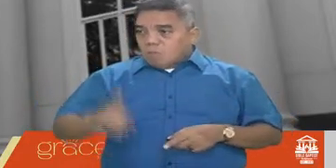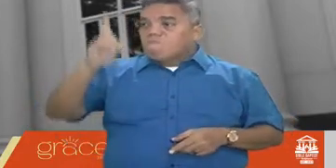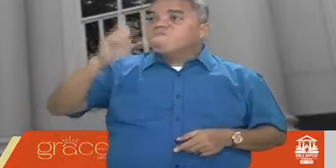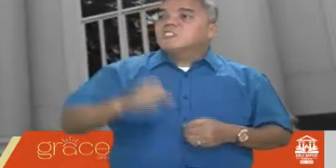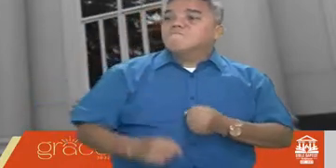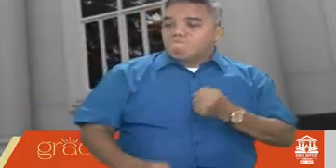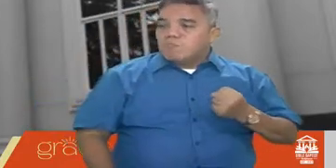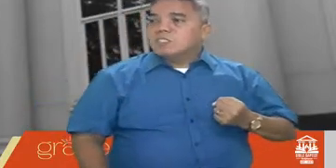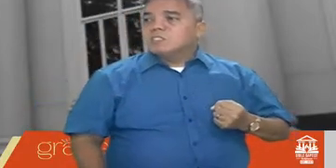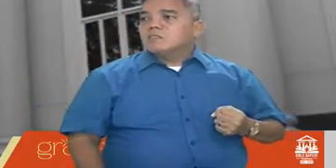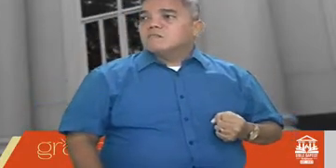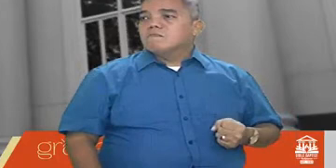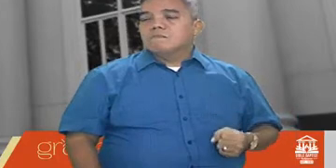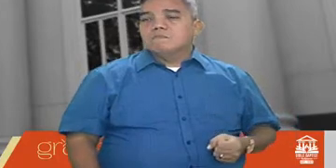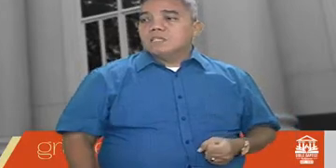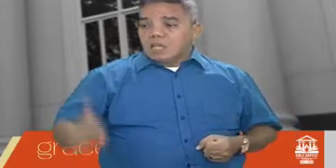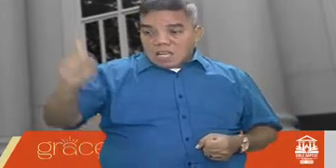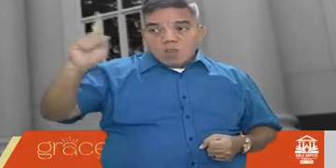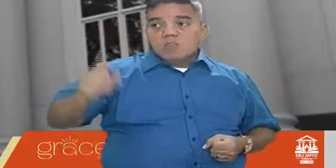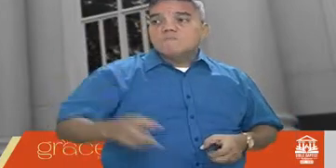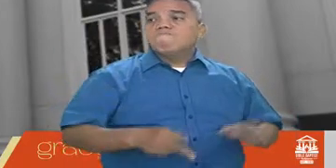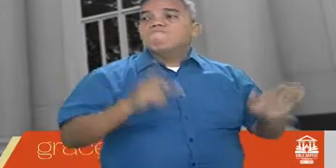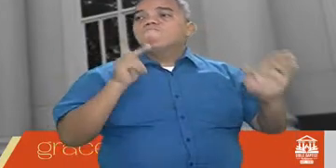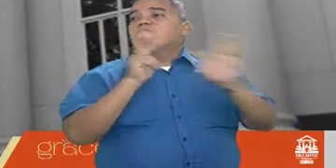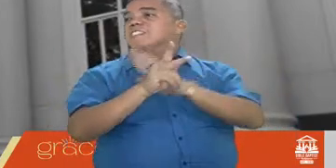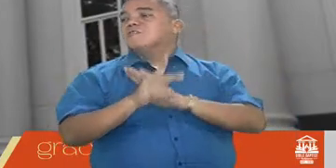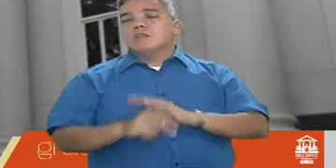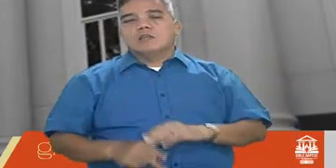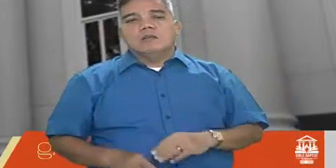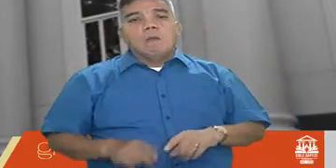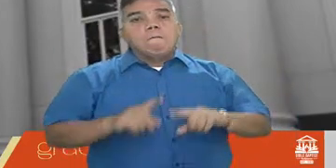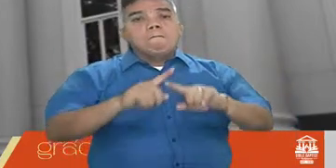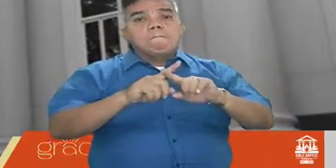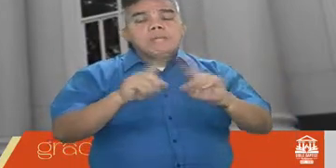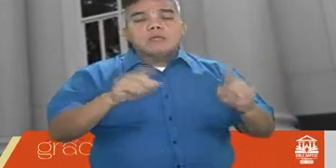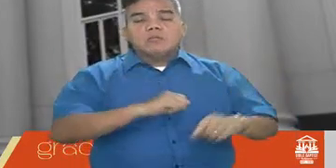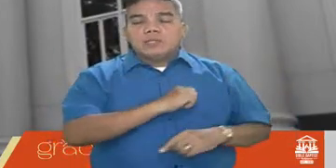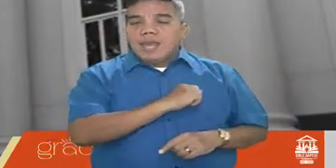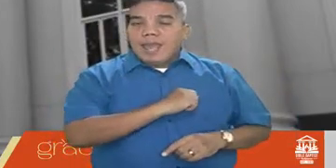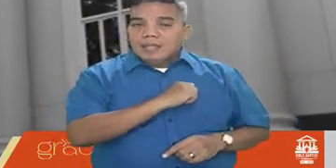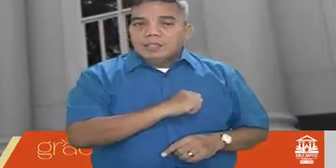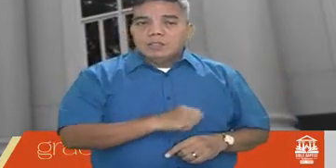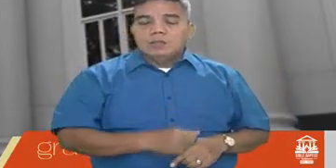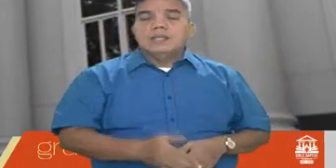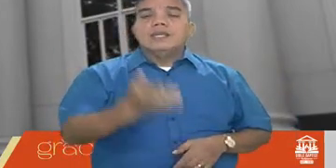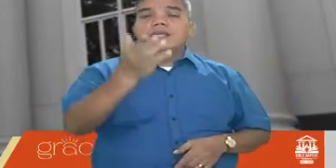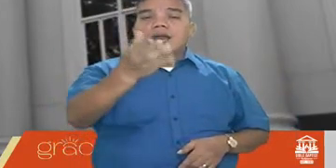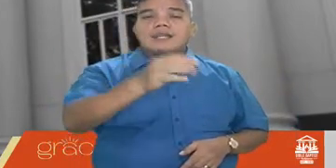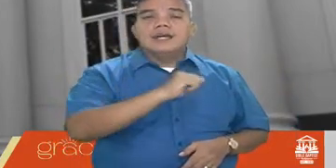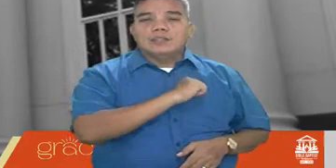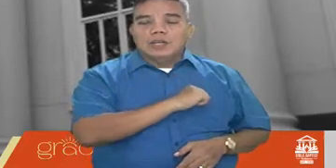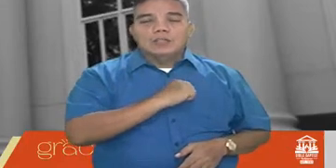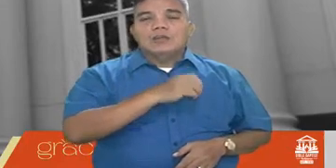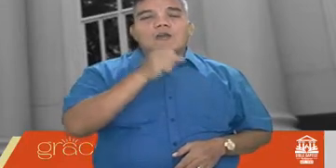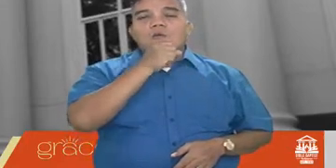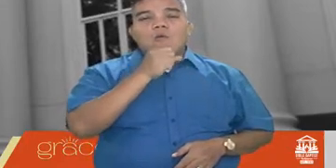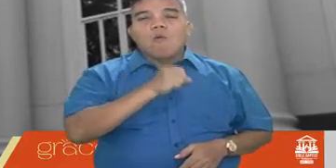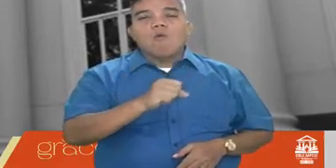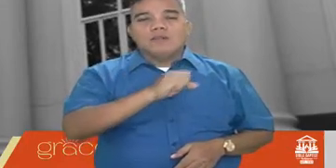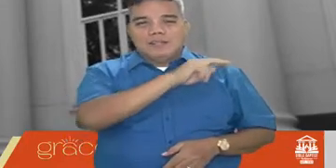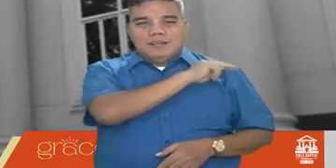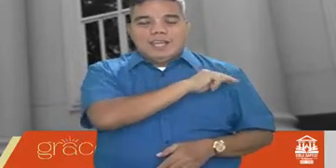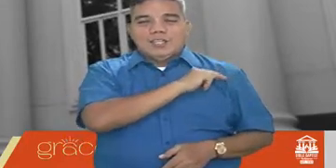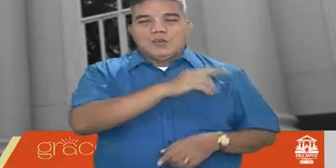You agree with that statement? Na-offended kag usa ka kutsara, pero bausa ni mo usa ka pala. Ingon ana ang atong old